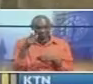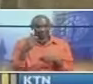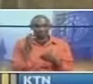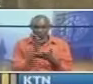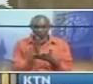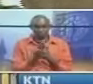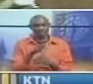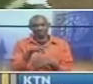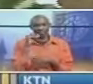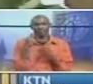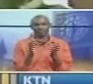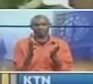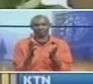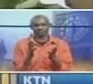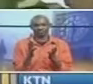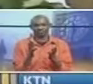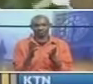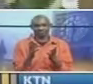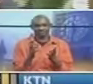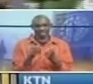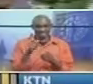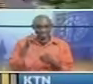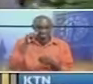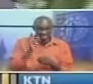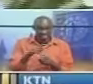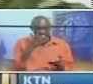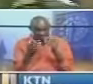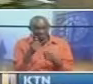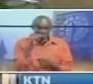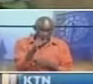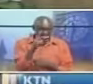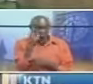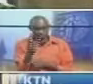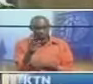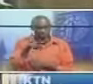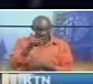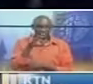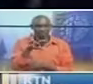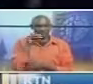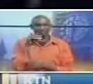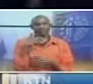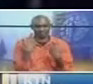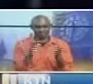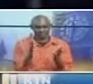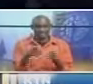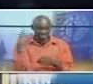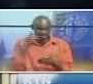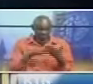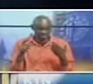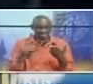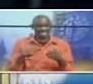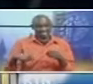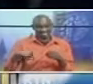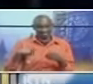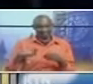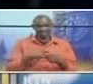down. Yes, there might have been one or two soldiers who did take some. Last week, the Chief of Defense